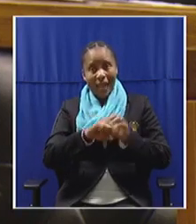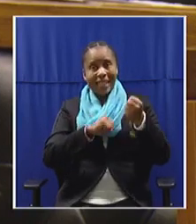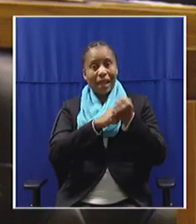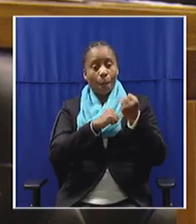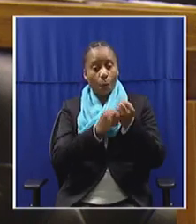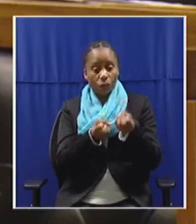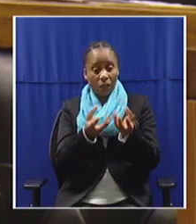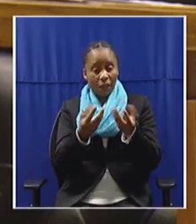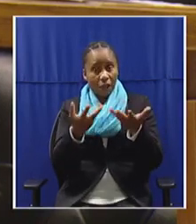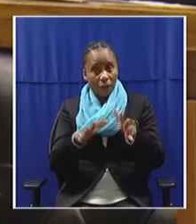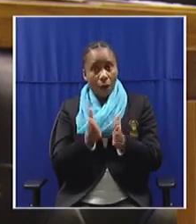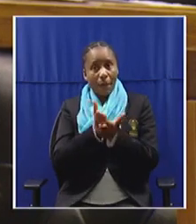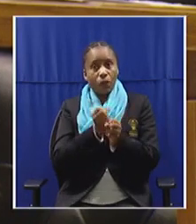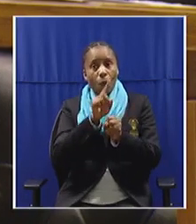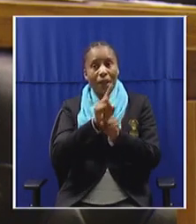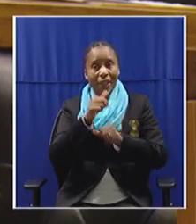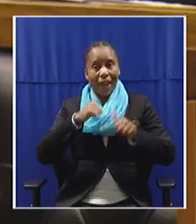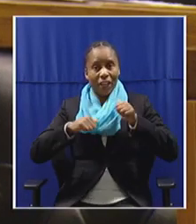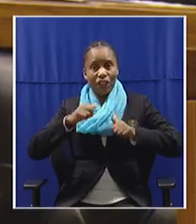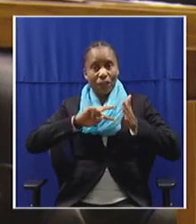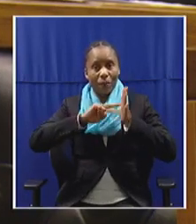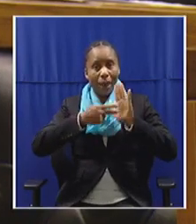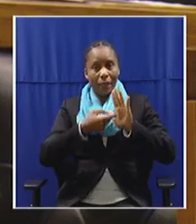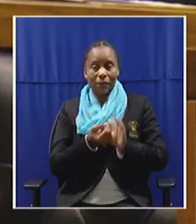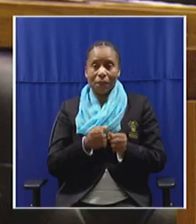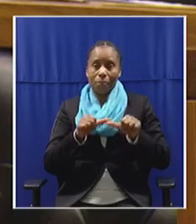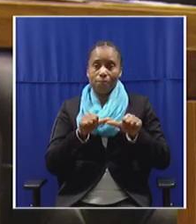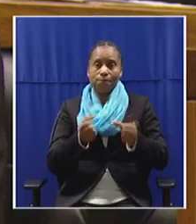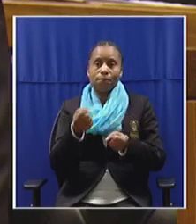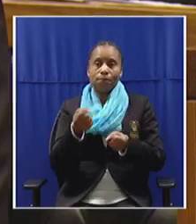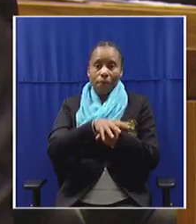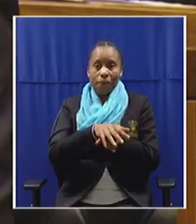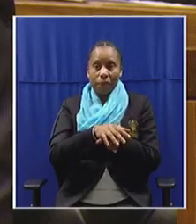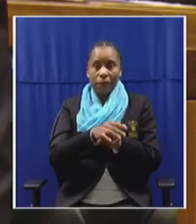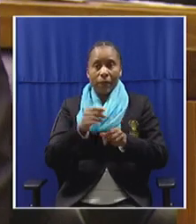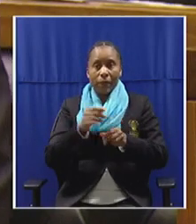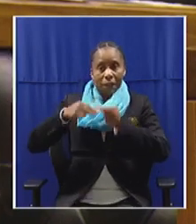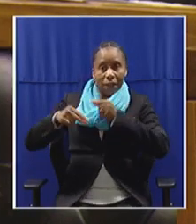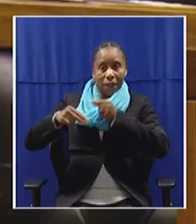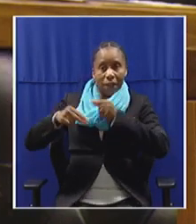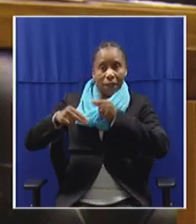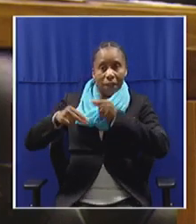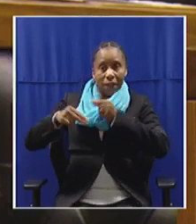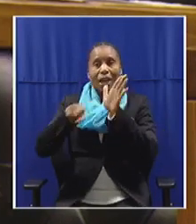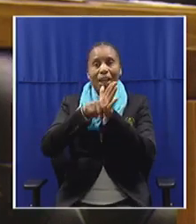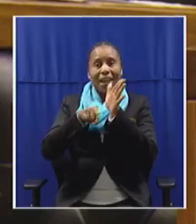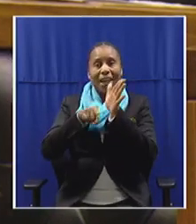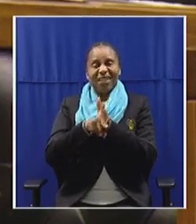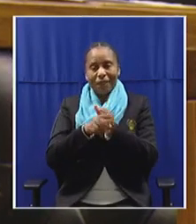to ensure that action plans are implemented to reverse the negative audit